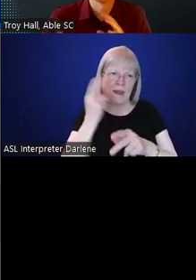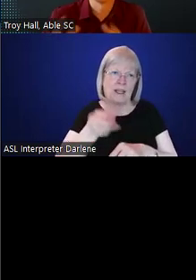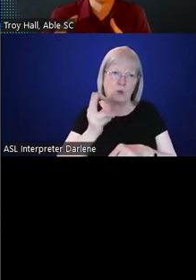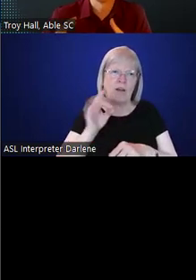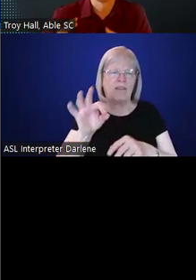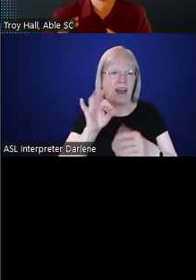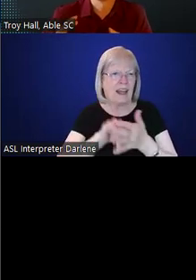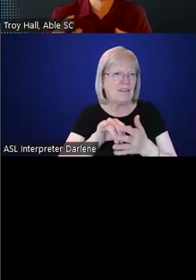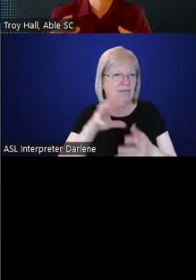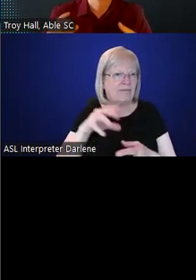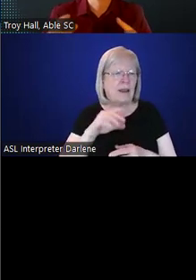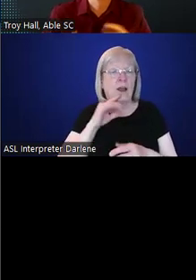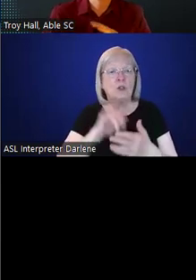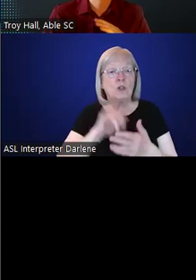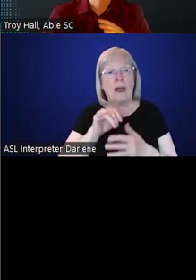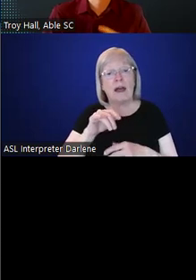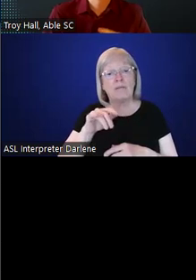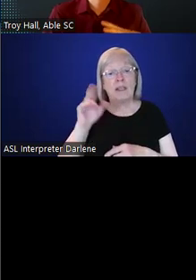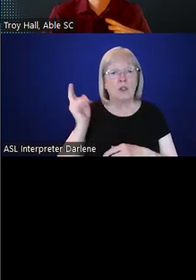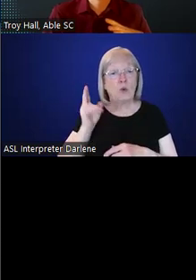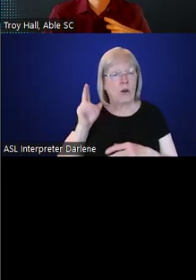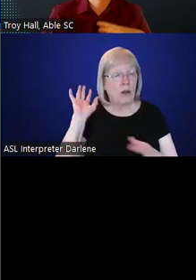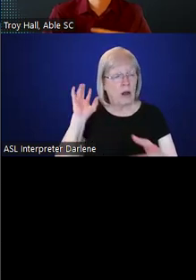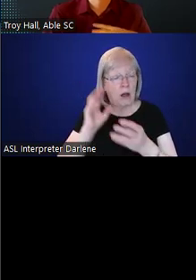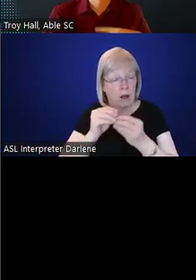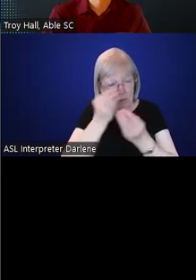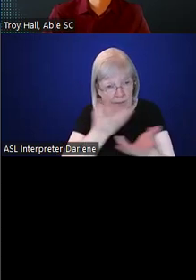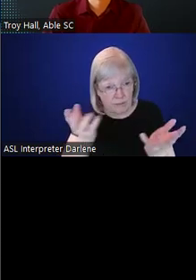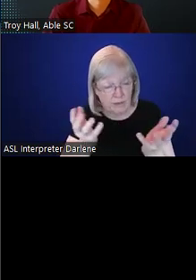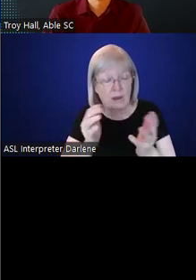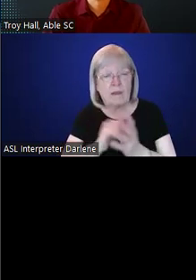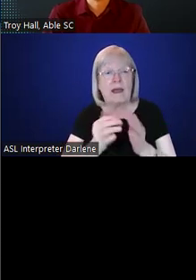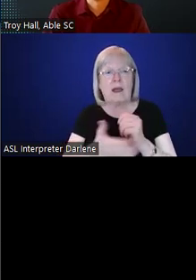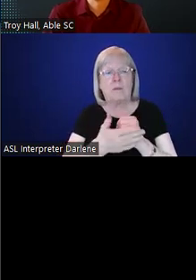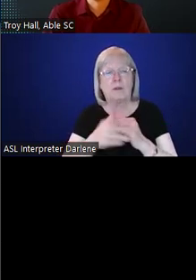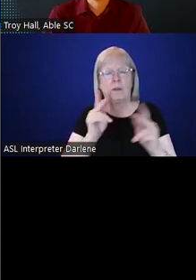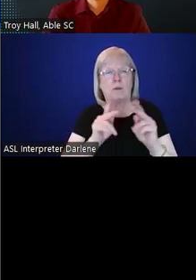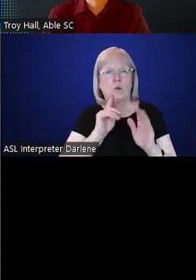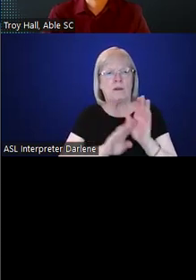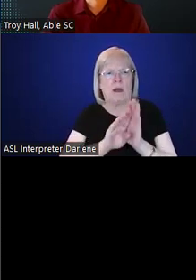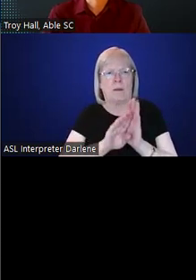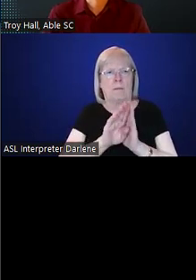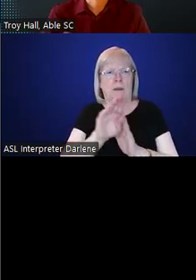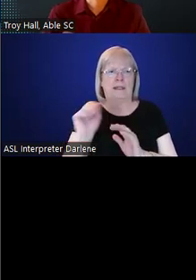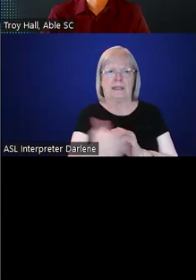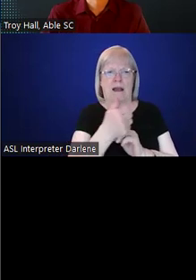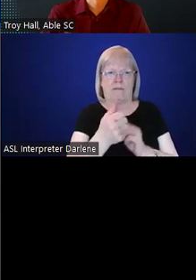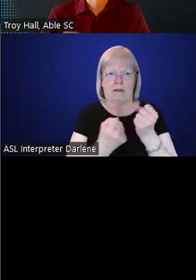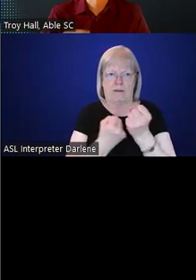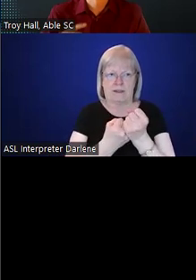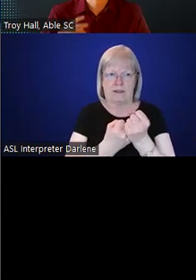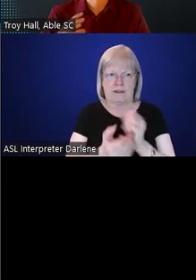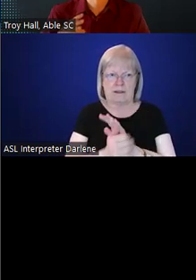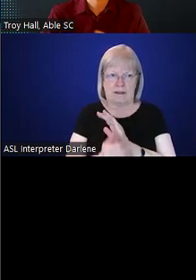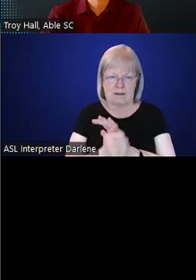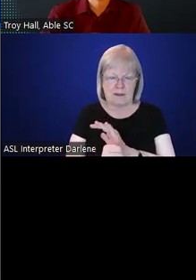this sort of historical context, really kind of informs the development of self-advocacy skills. So this allows you